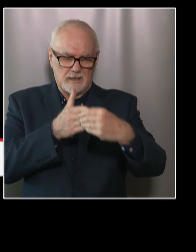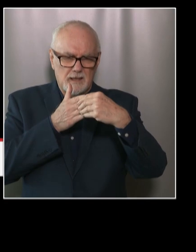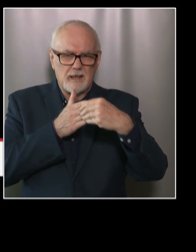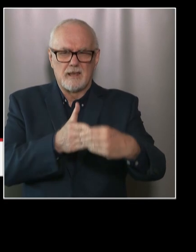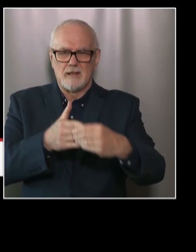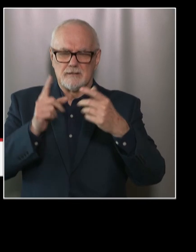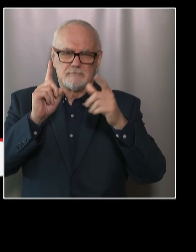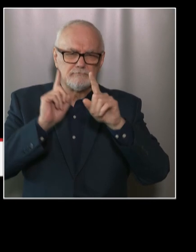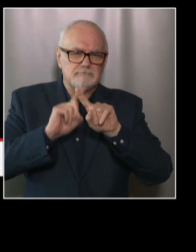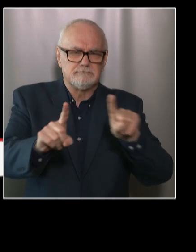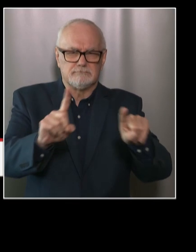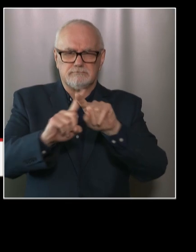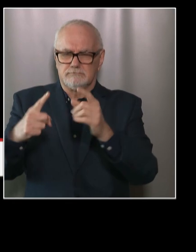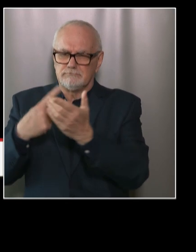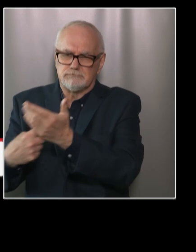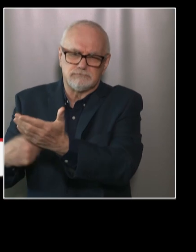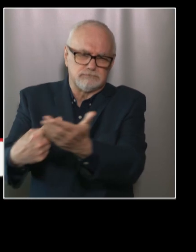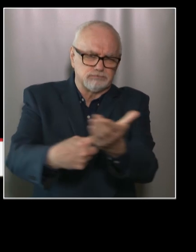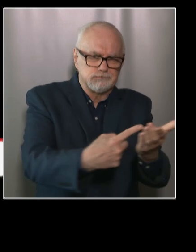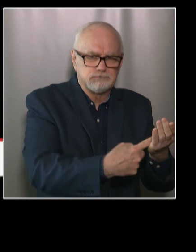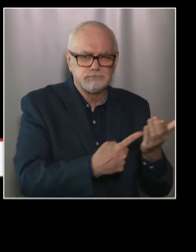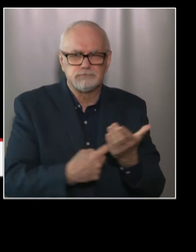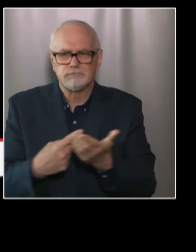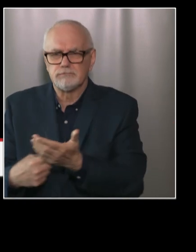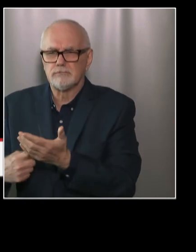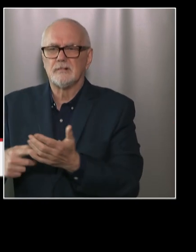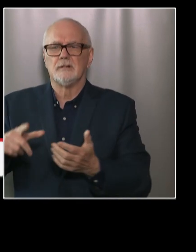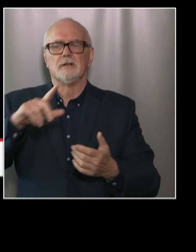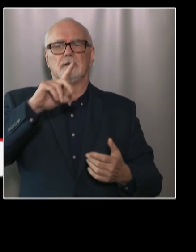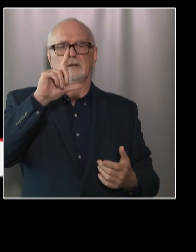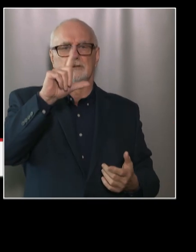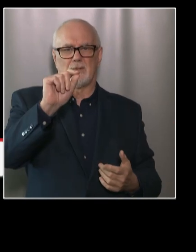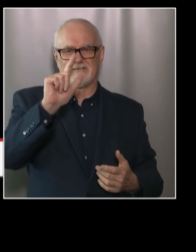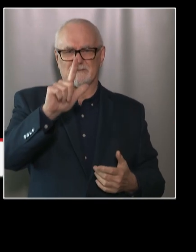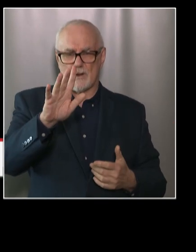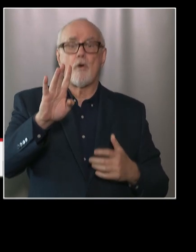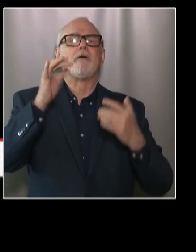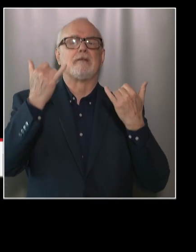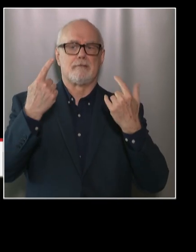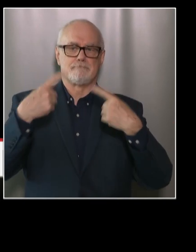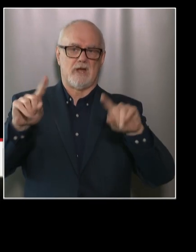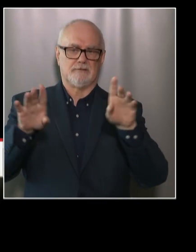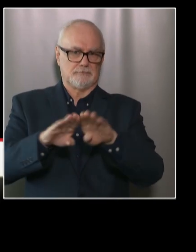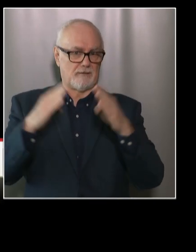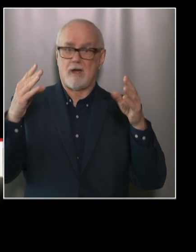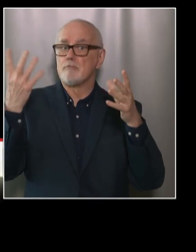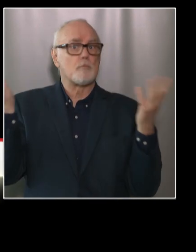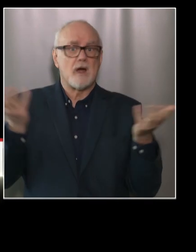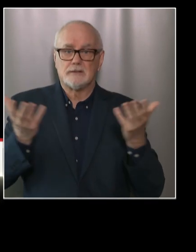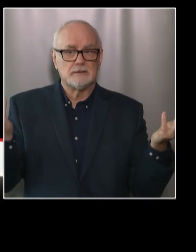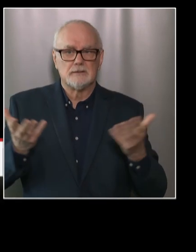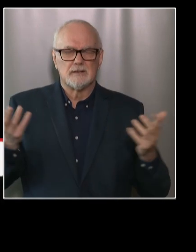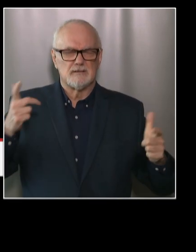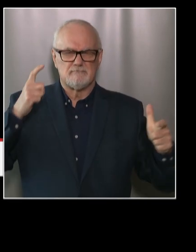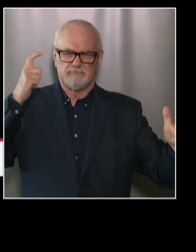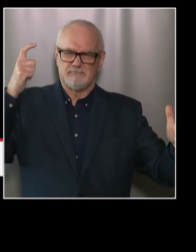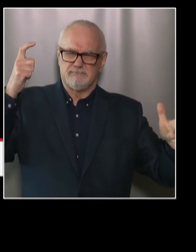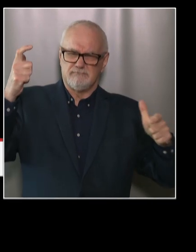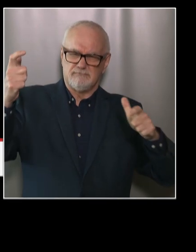It includes an aquatic center, a 6.2-acre park, and thanks to the dedication of Delano Hunter at the Department